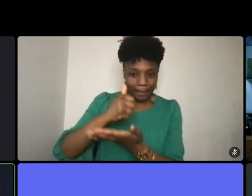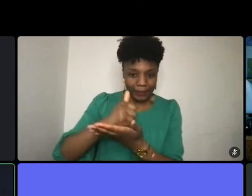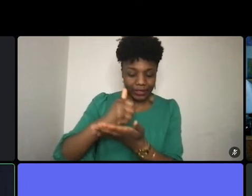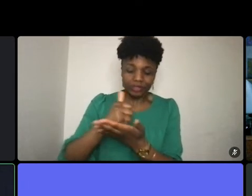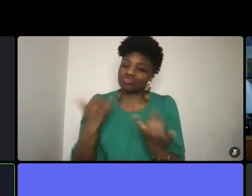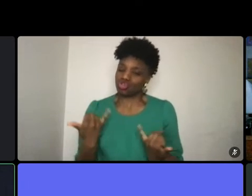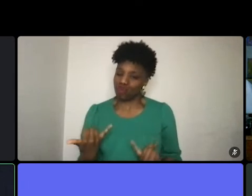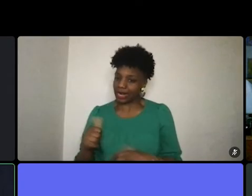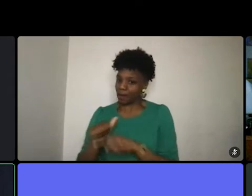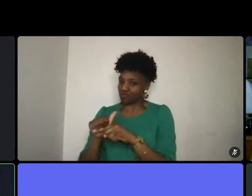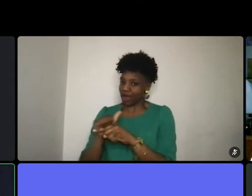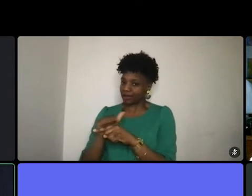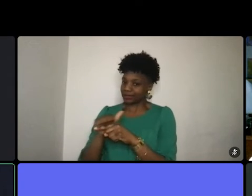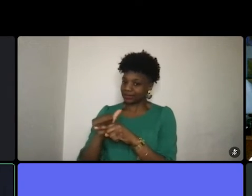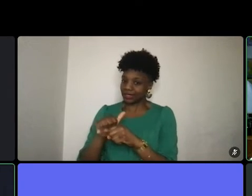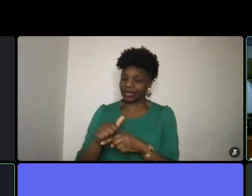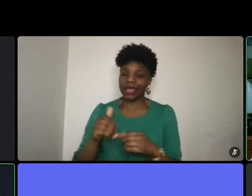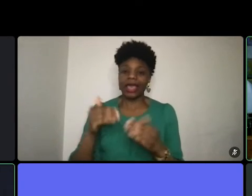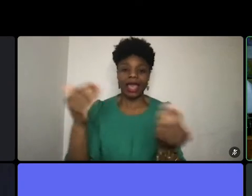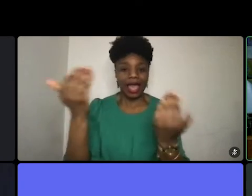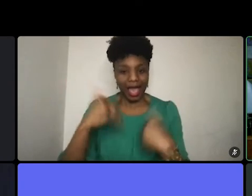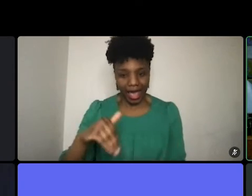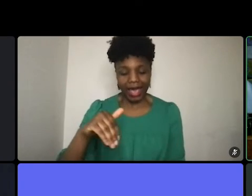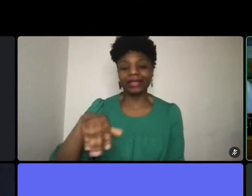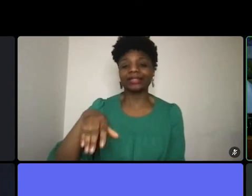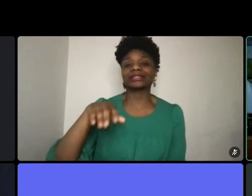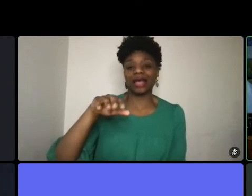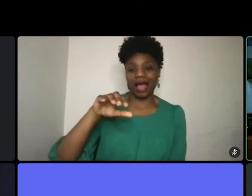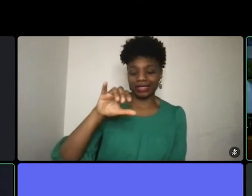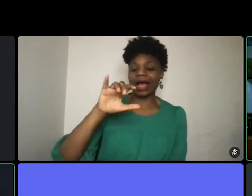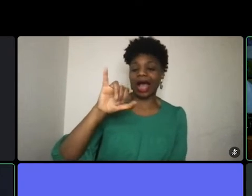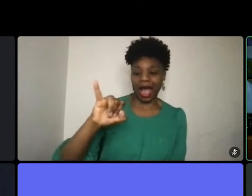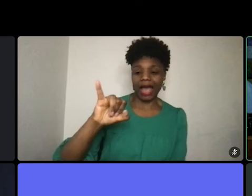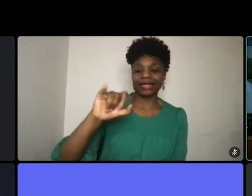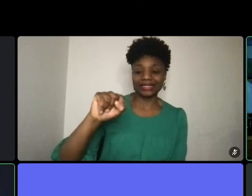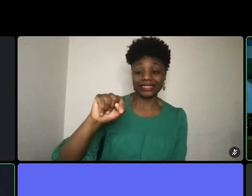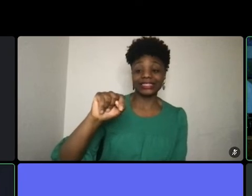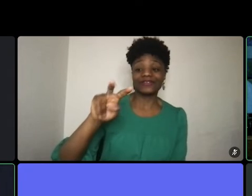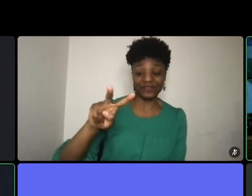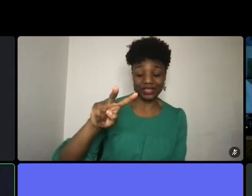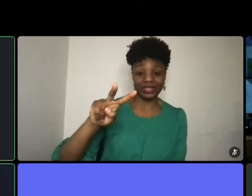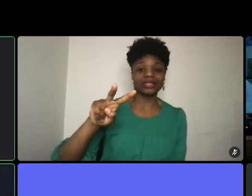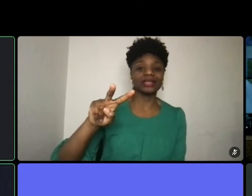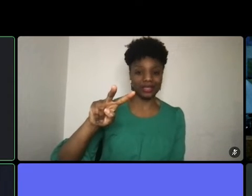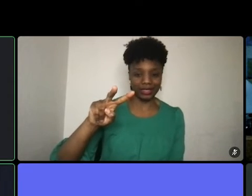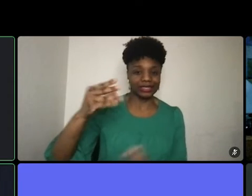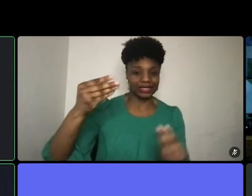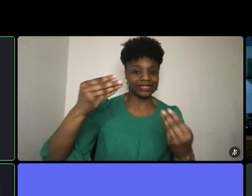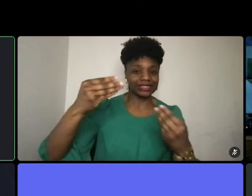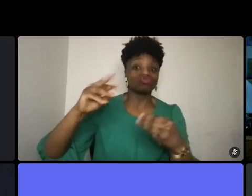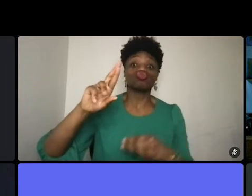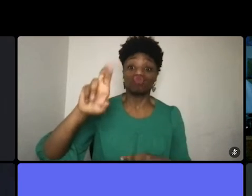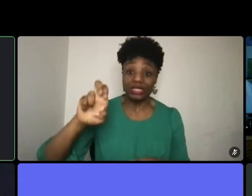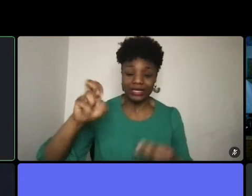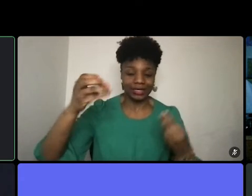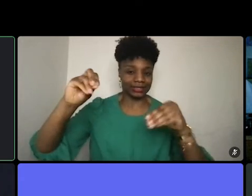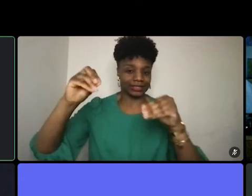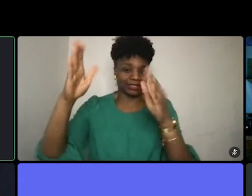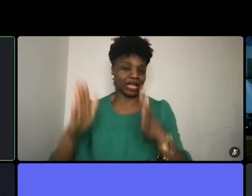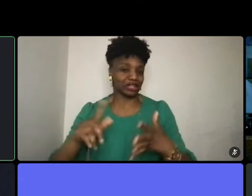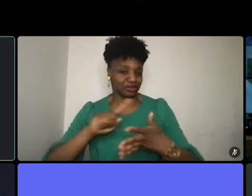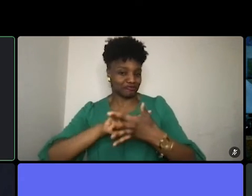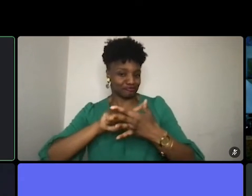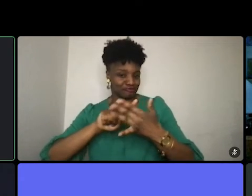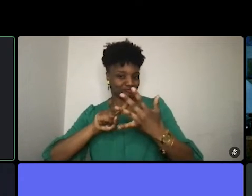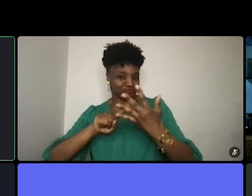and IPTV reseller. There you go. A true hustler. Hey, We got getting it. all his links